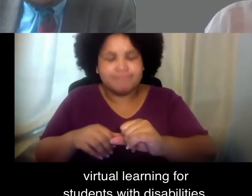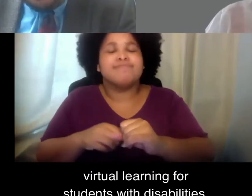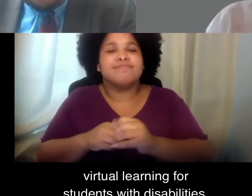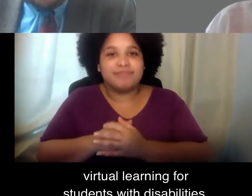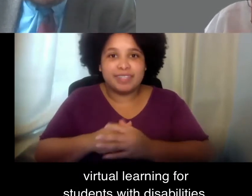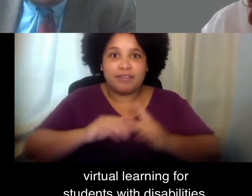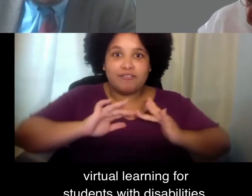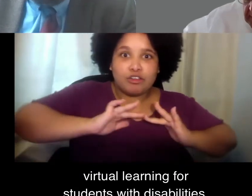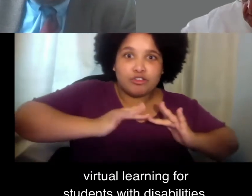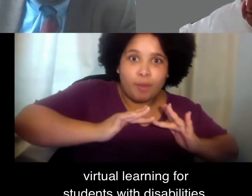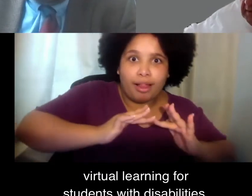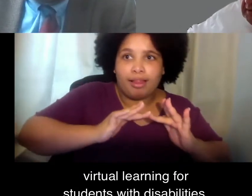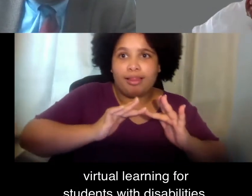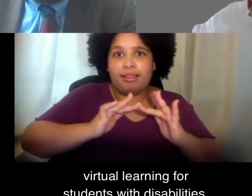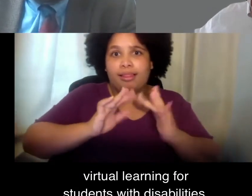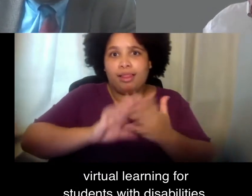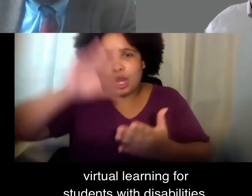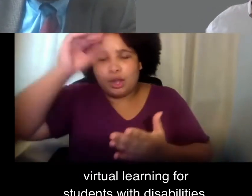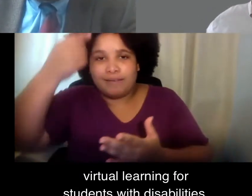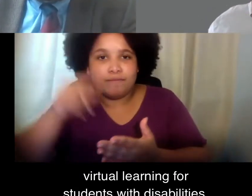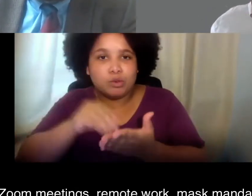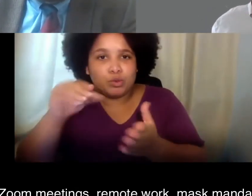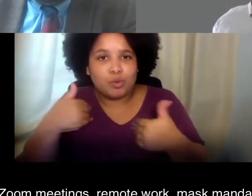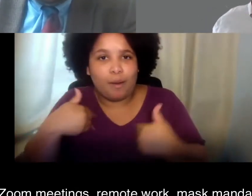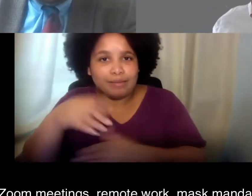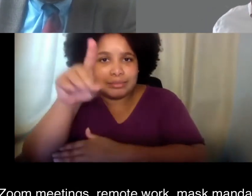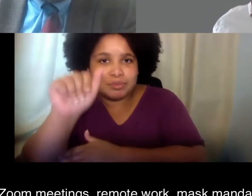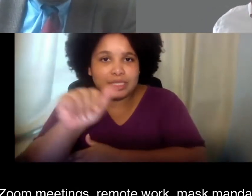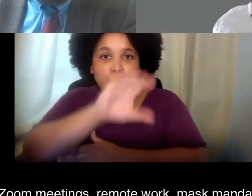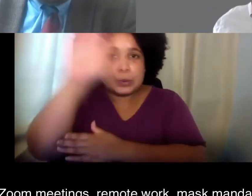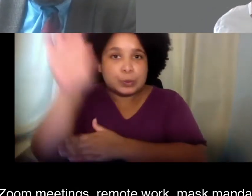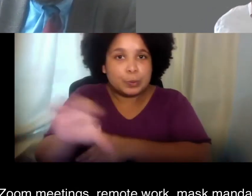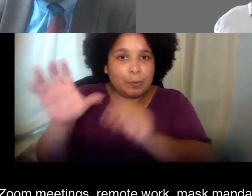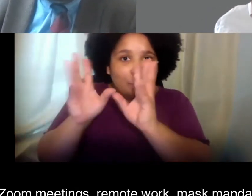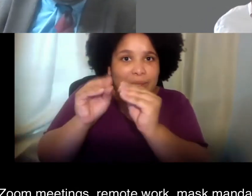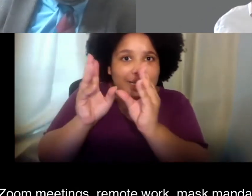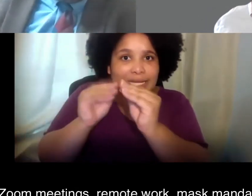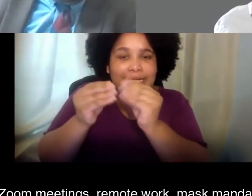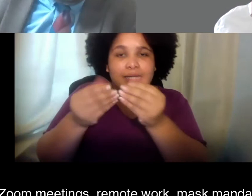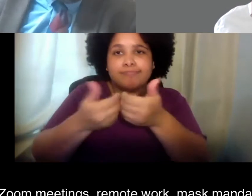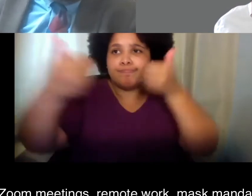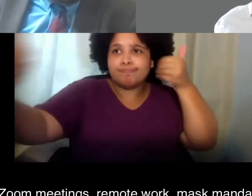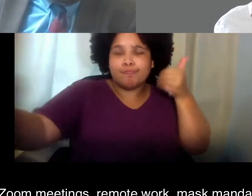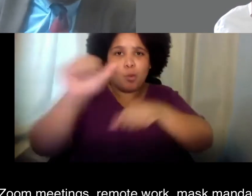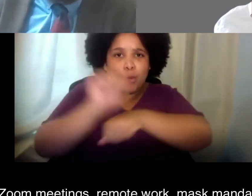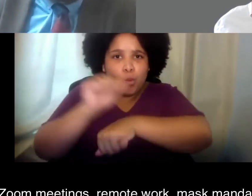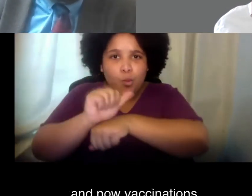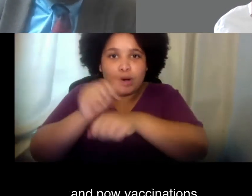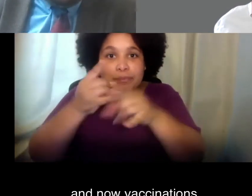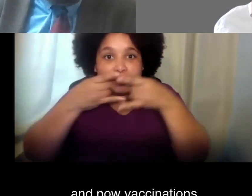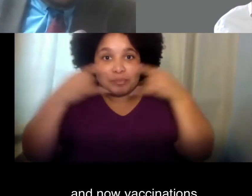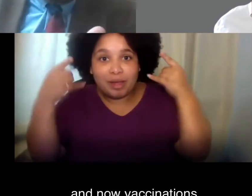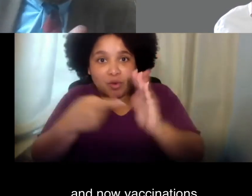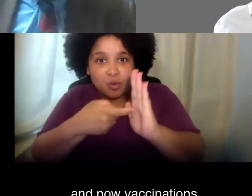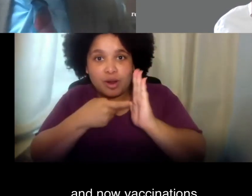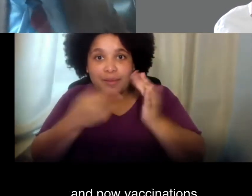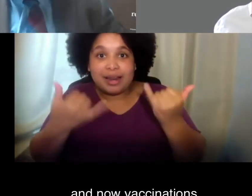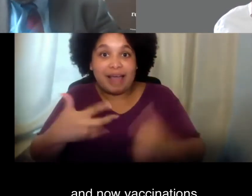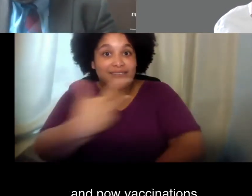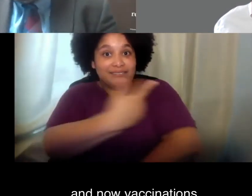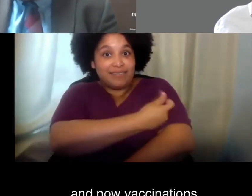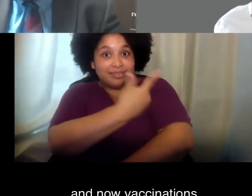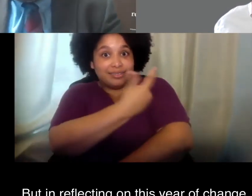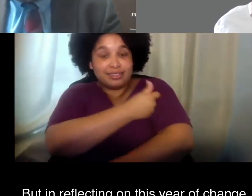virtual learning for students with disabilities, Zoom meetings, remote work, mask mandates, and now